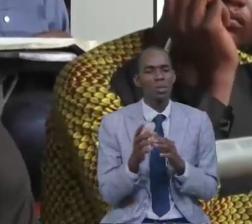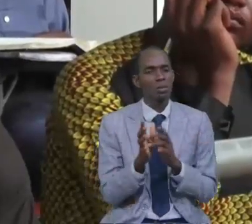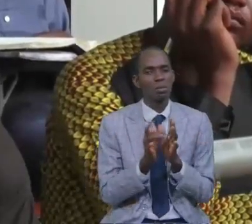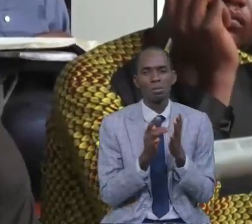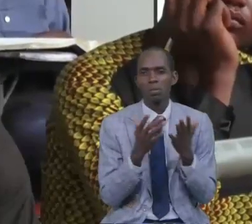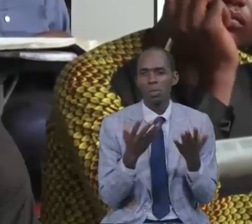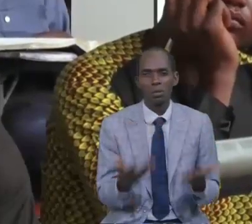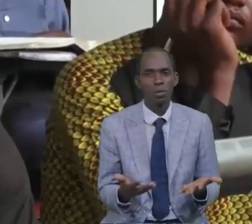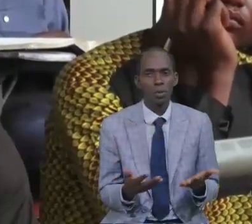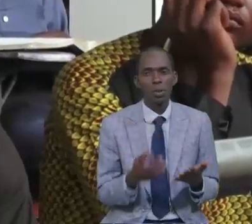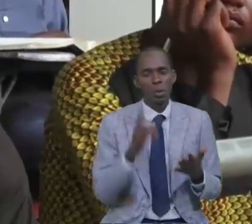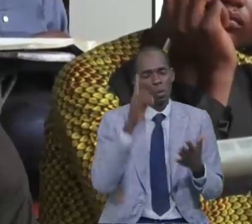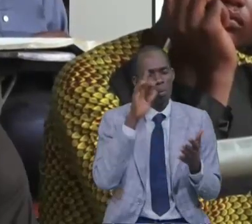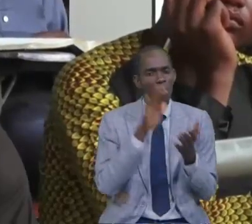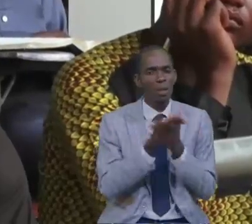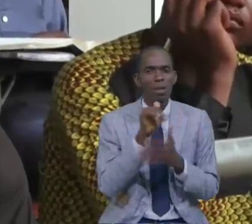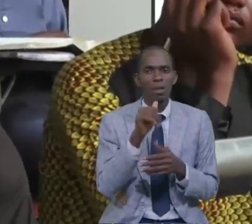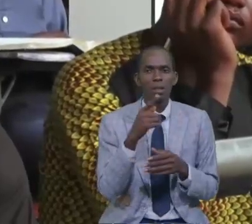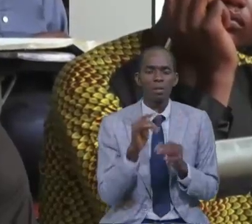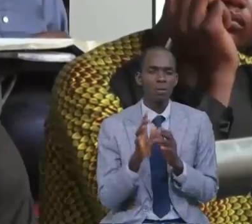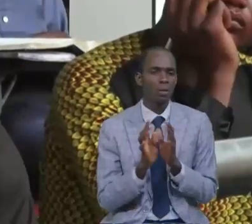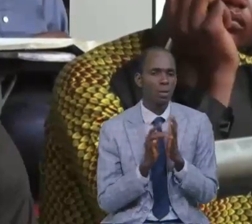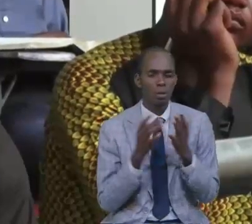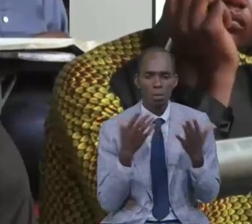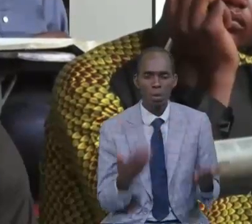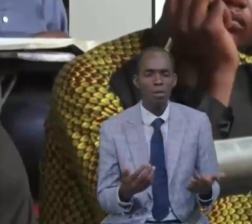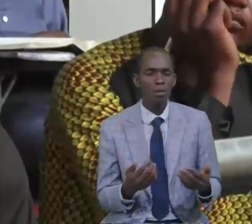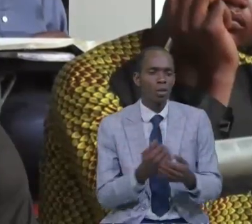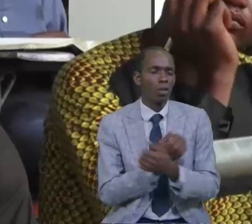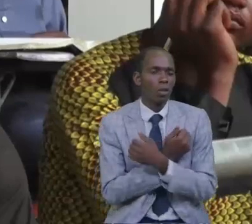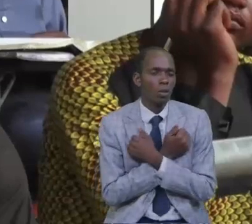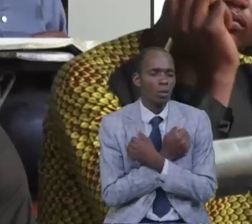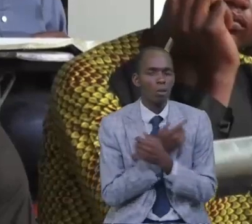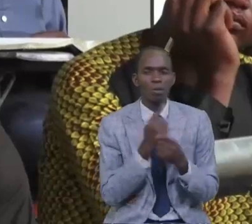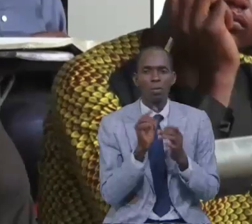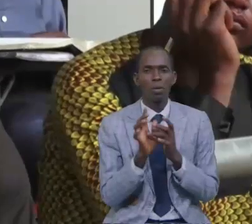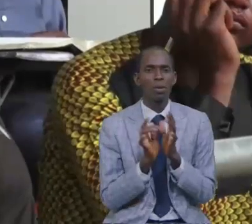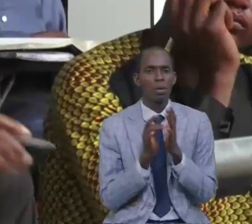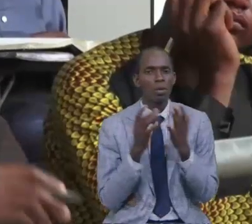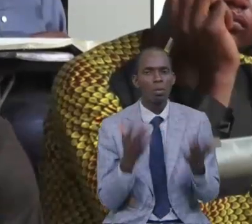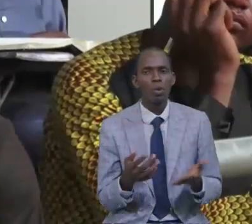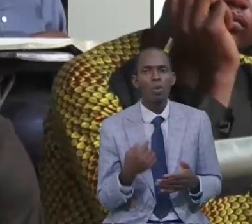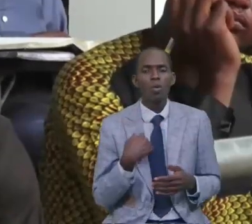for numbers of a mixed multitude.